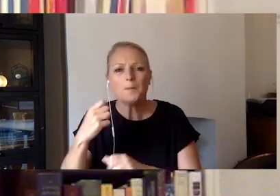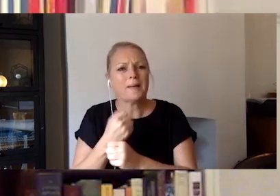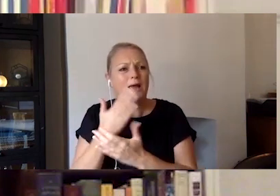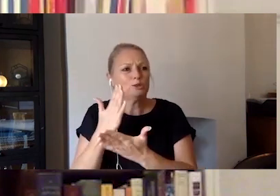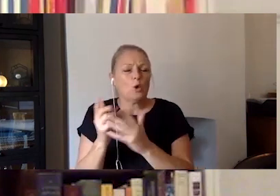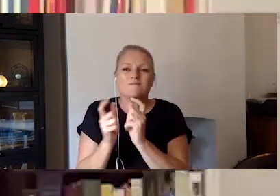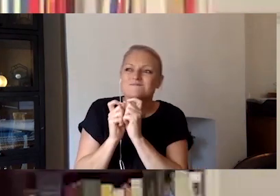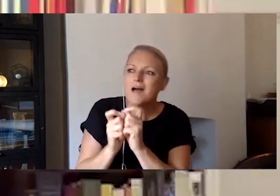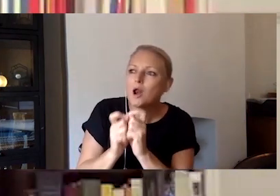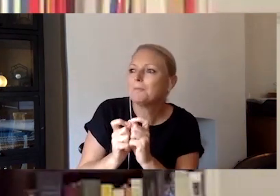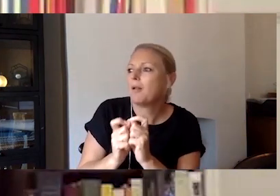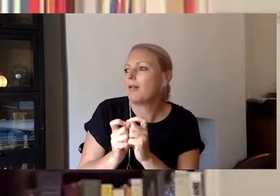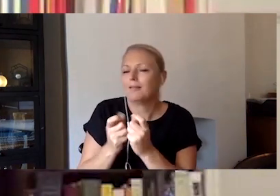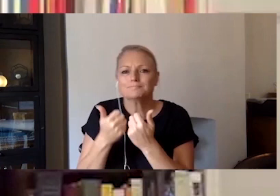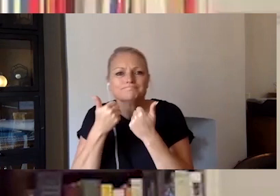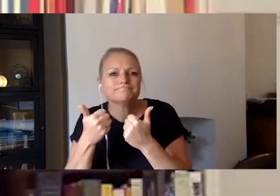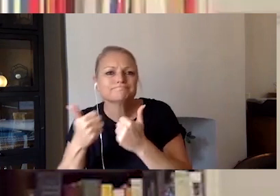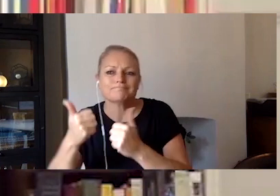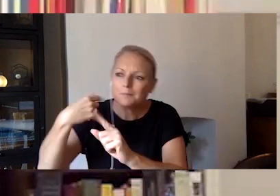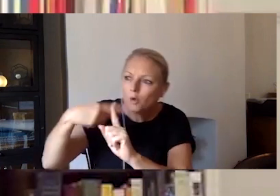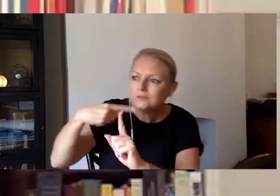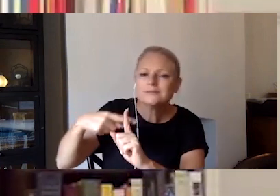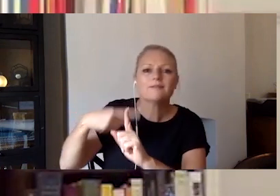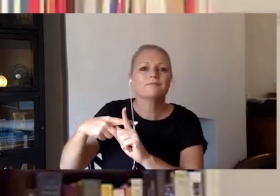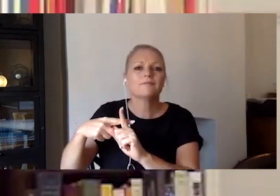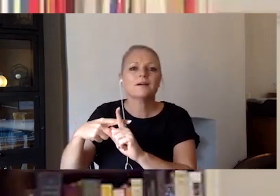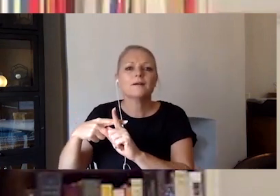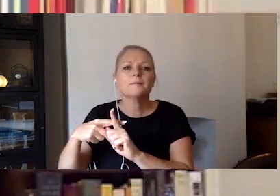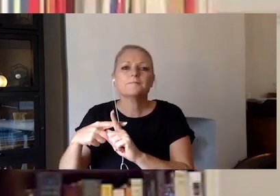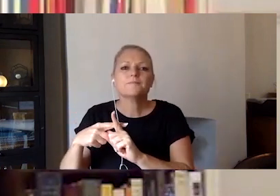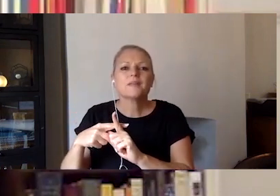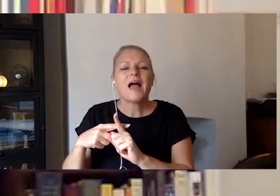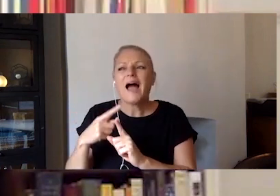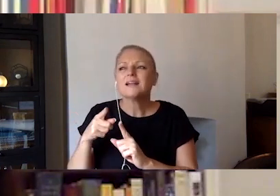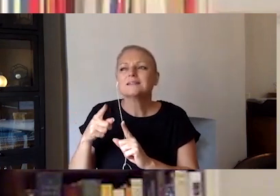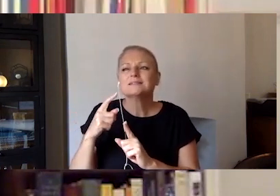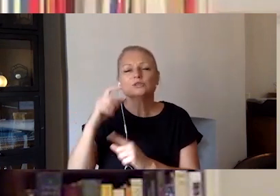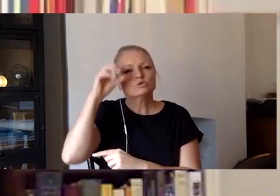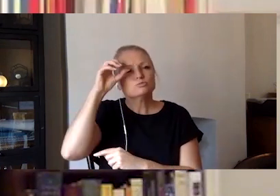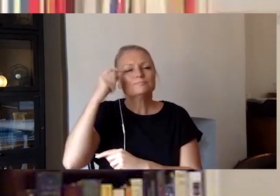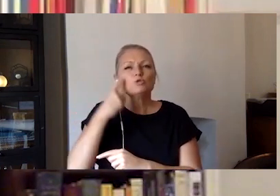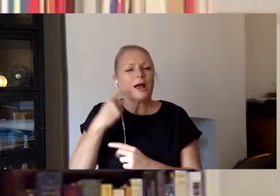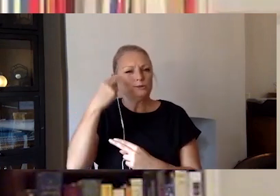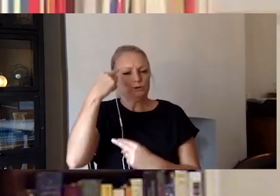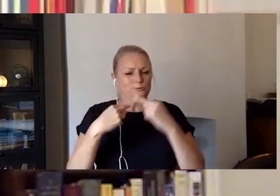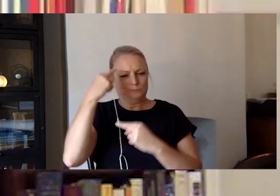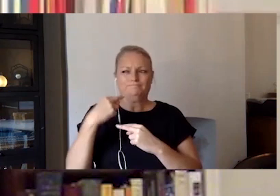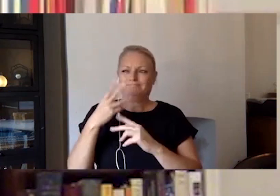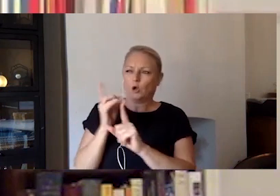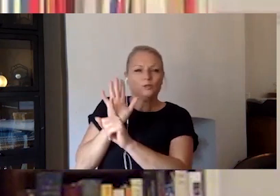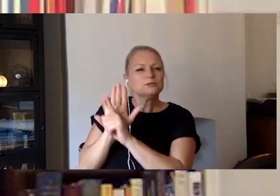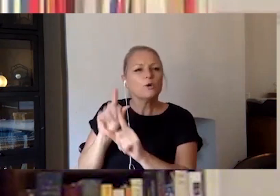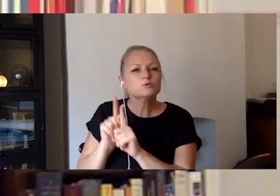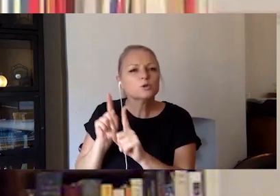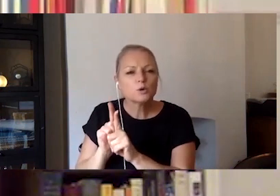and keep an open dialogue on what is working for you in that sense, and be guided, but understand